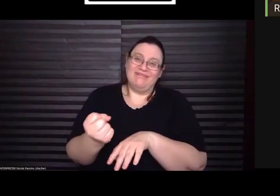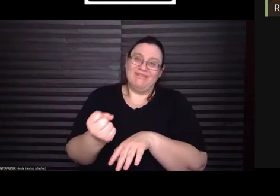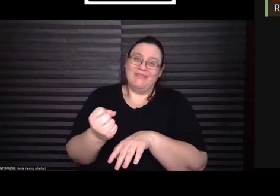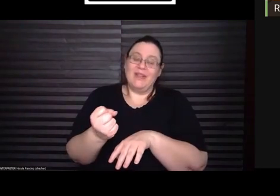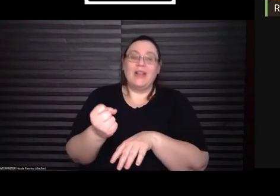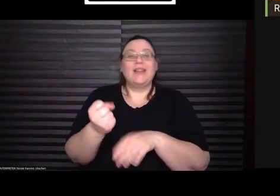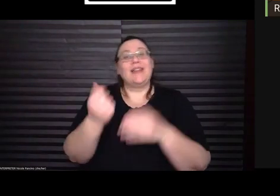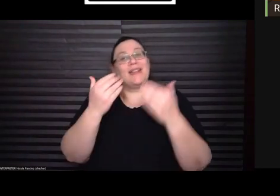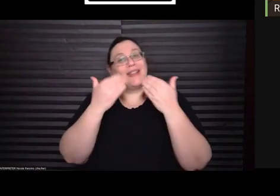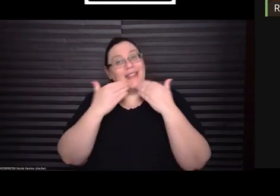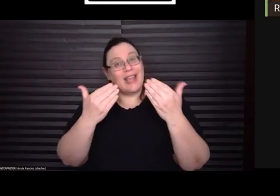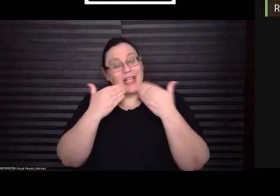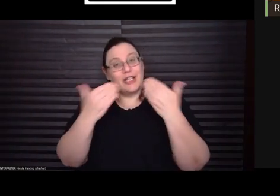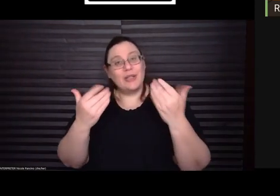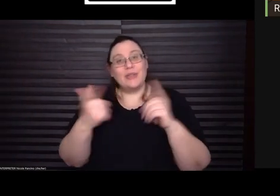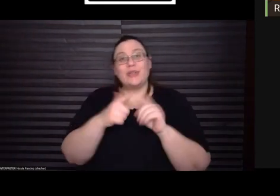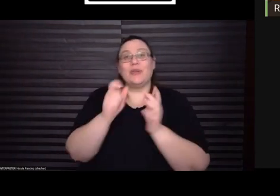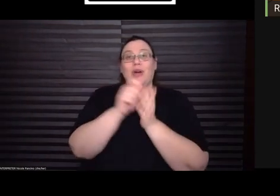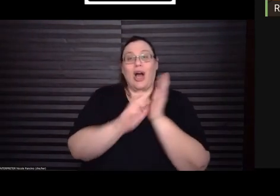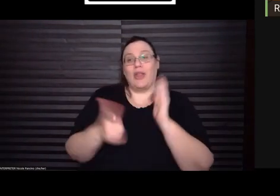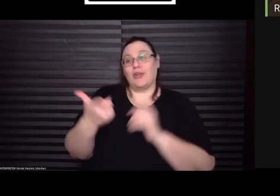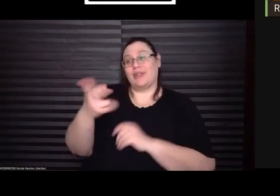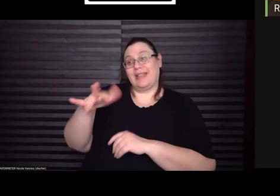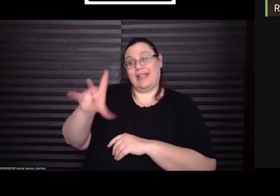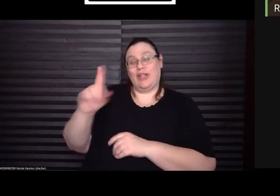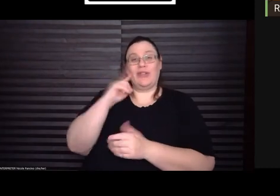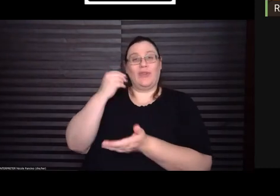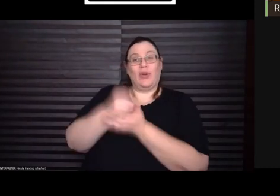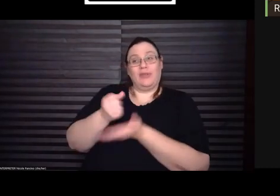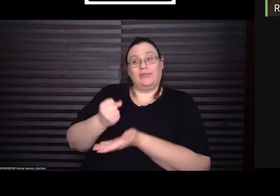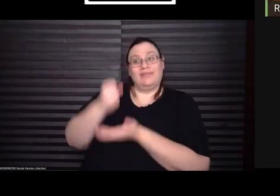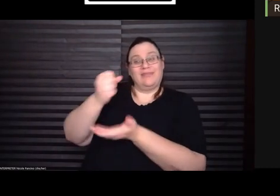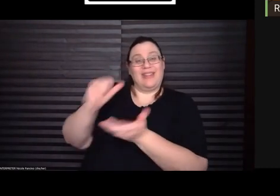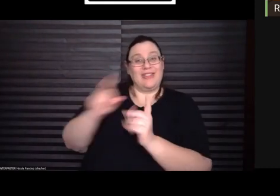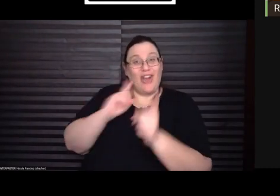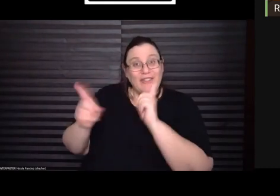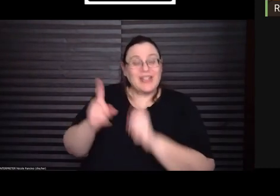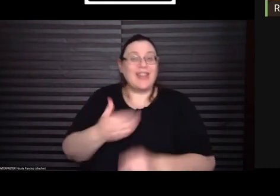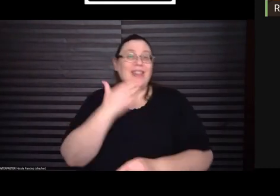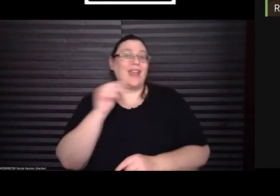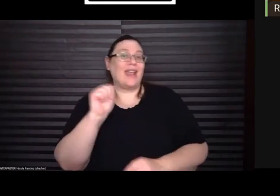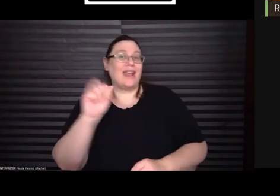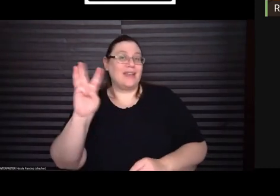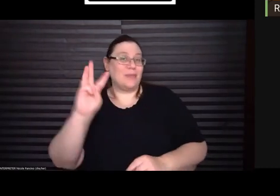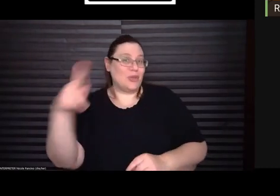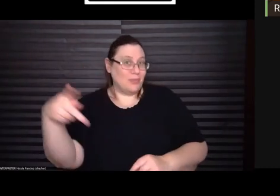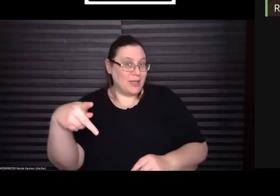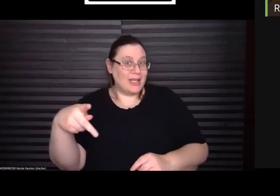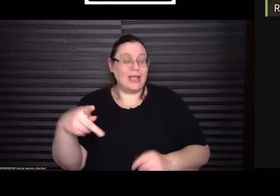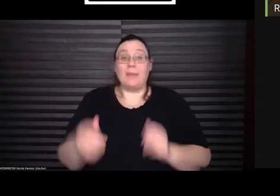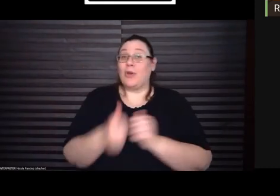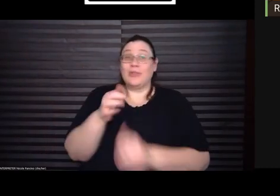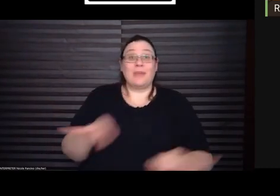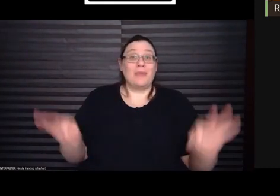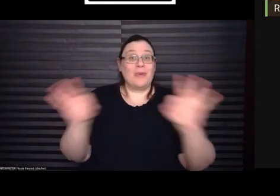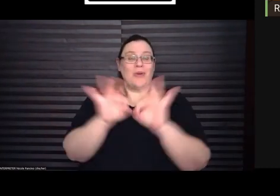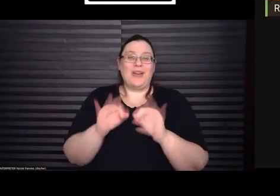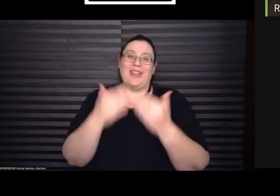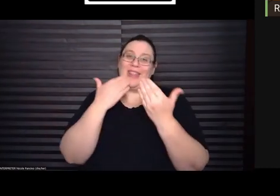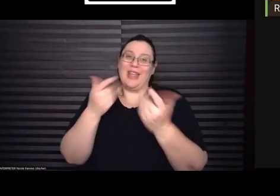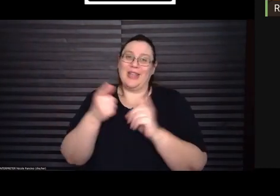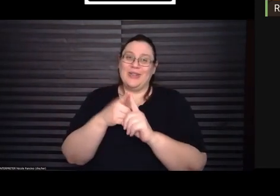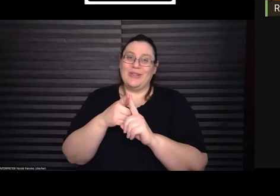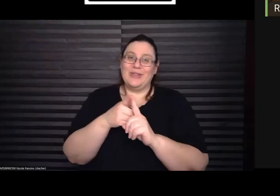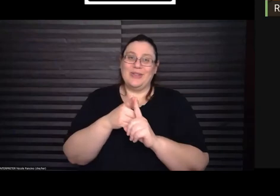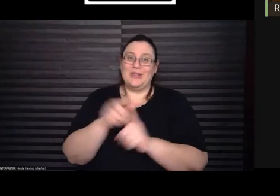So thank you to the Authors Guild for sponsoring this conversation. Thank you to AWP. And most importantly, thank